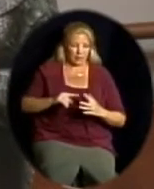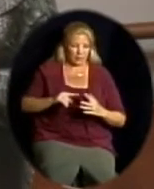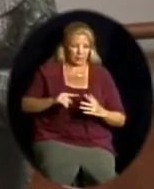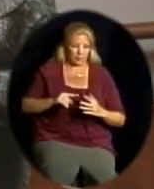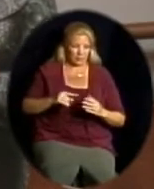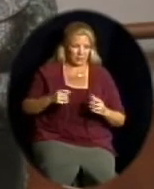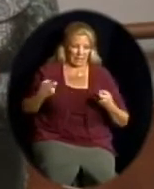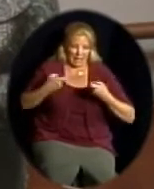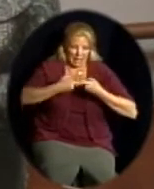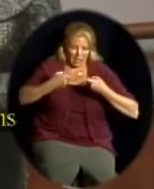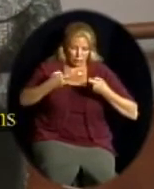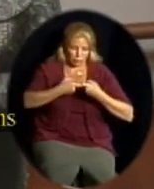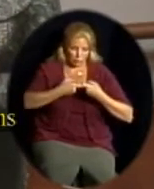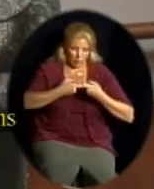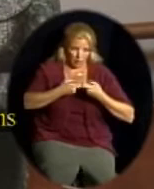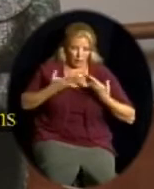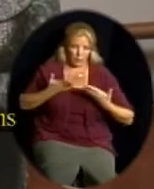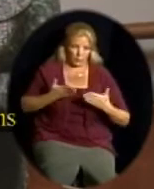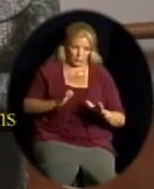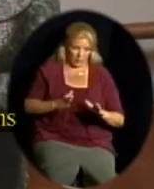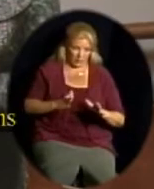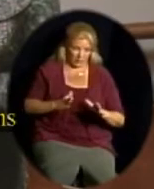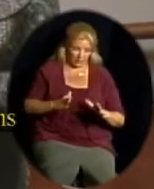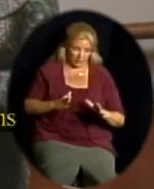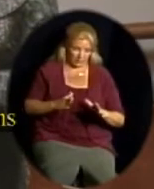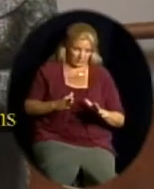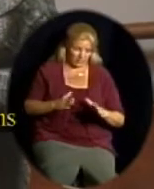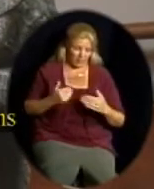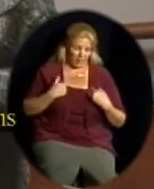the value of this is, I